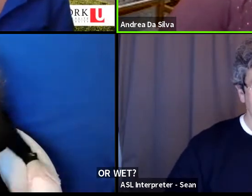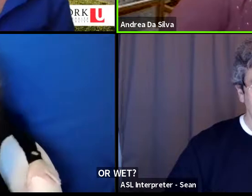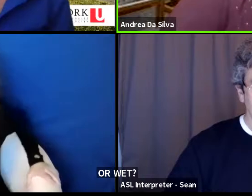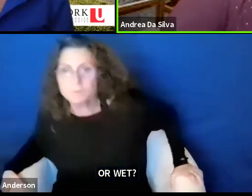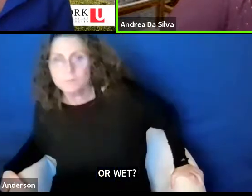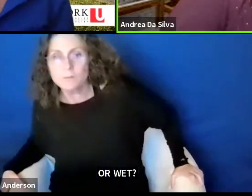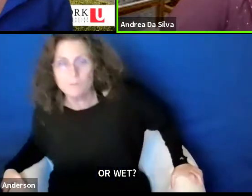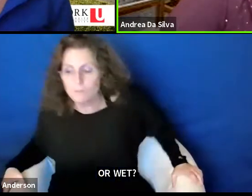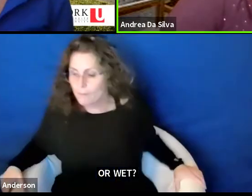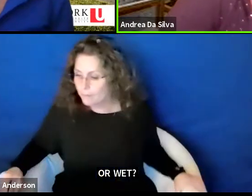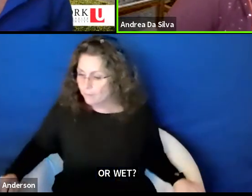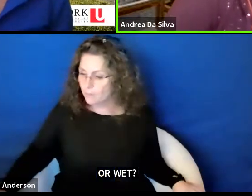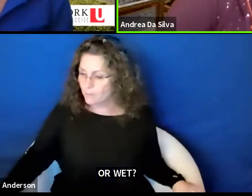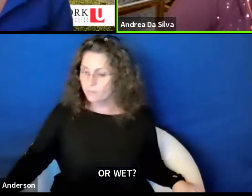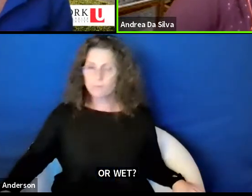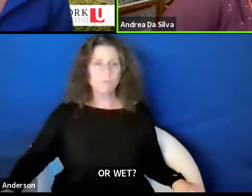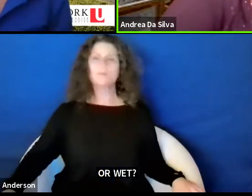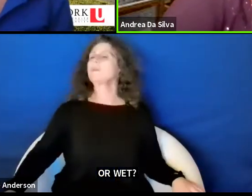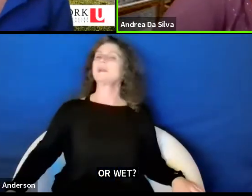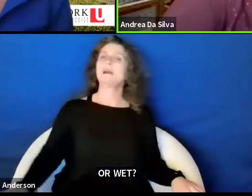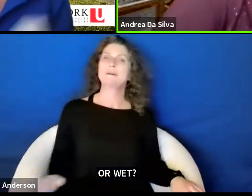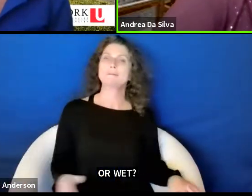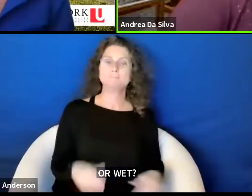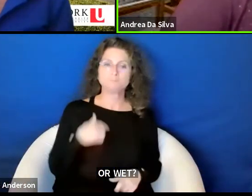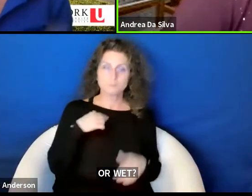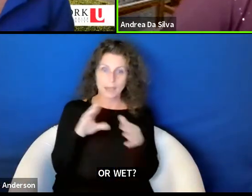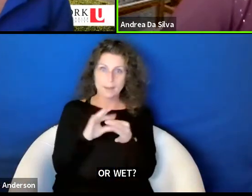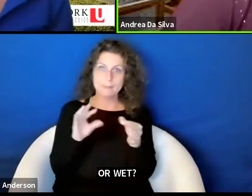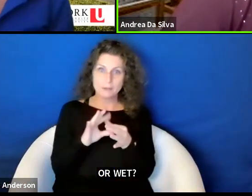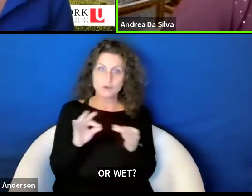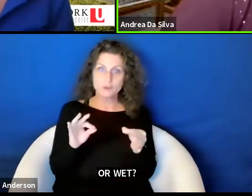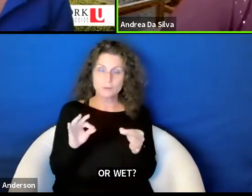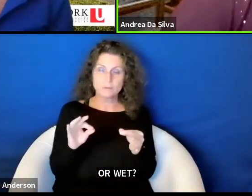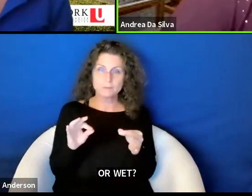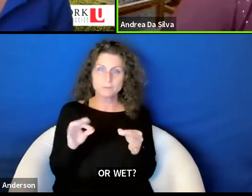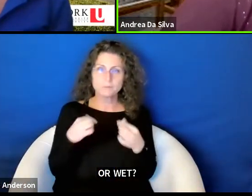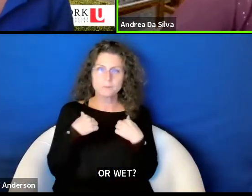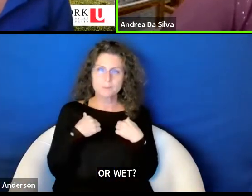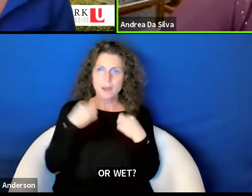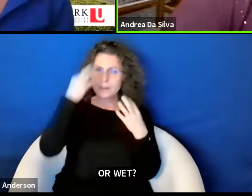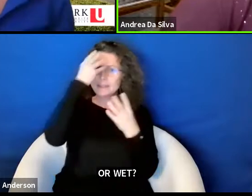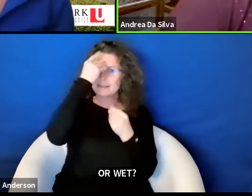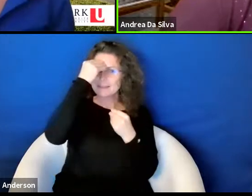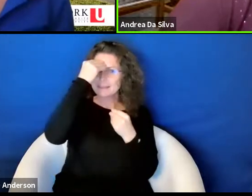So, like I mentioned, because I was thinking this may be asked,